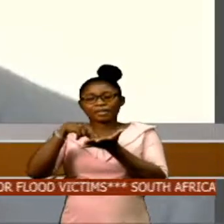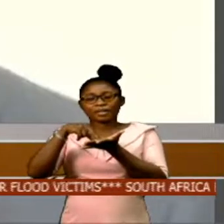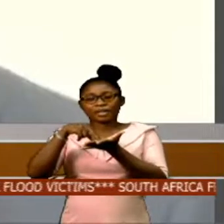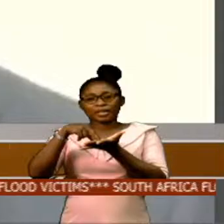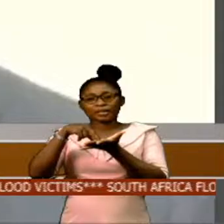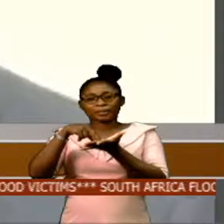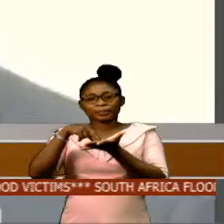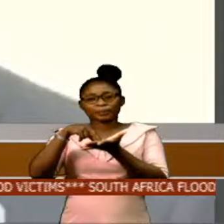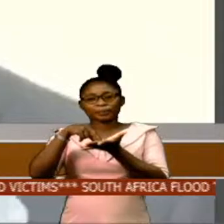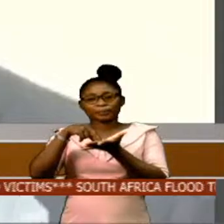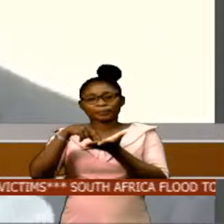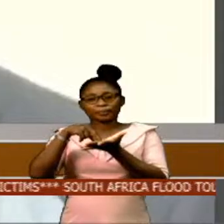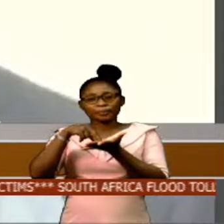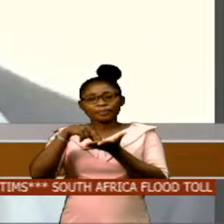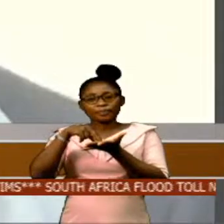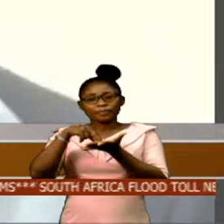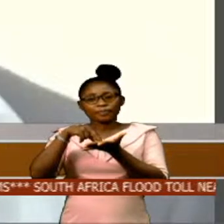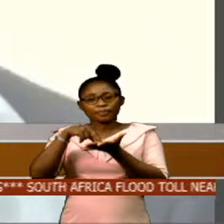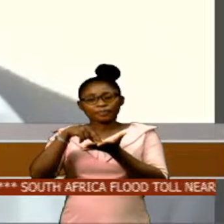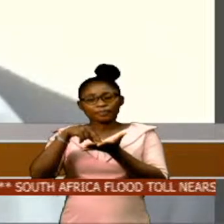represents